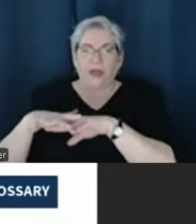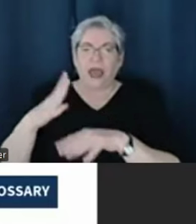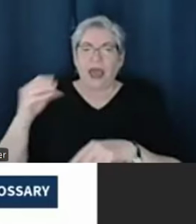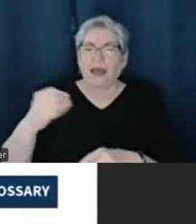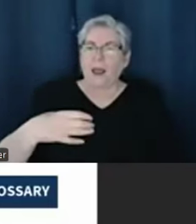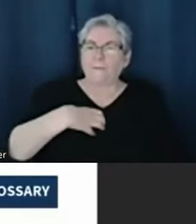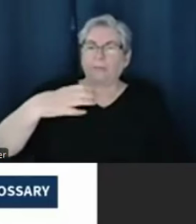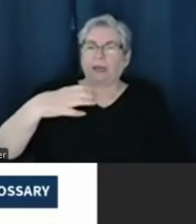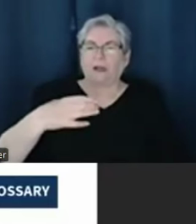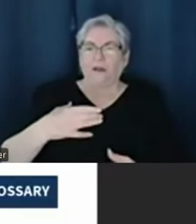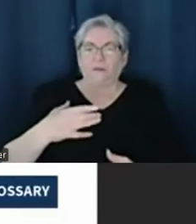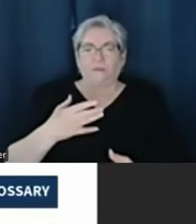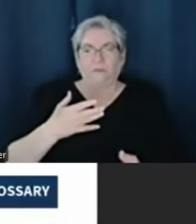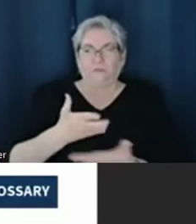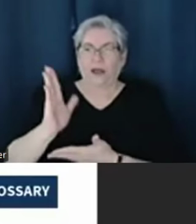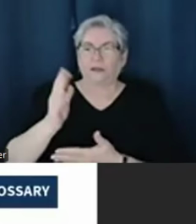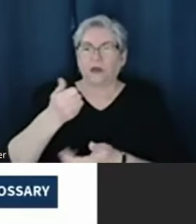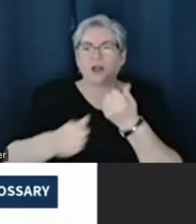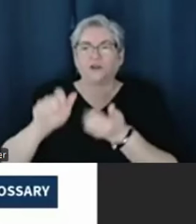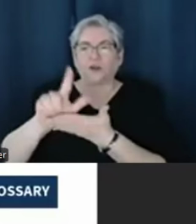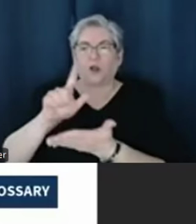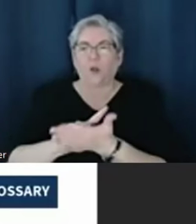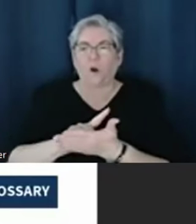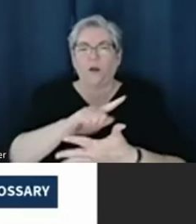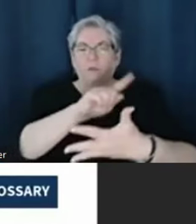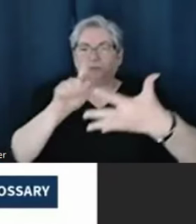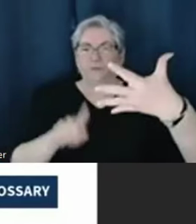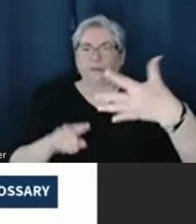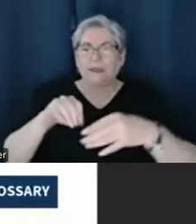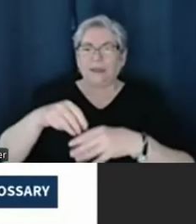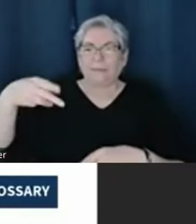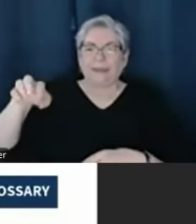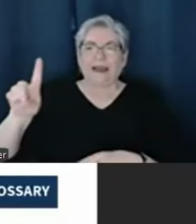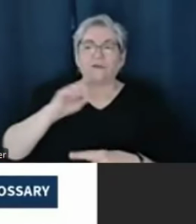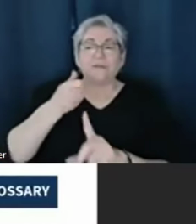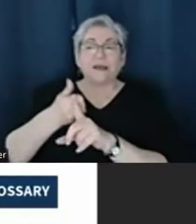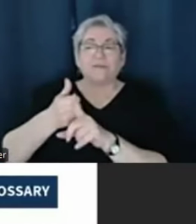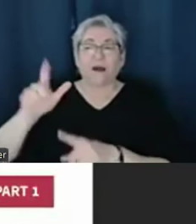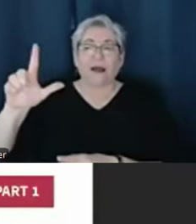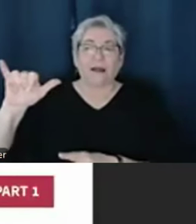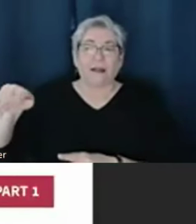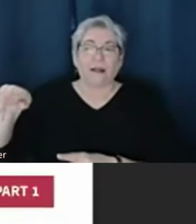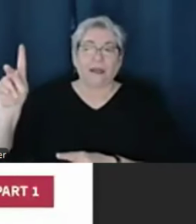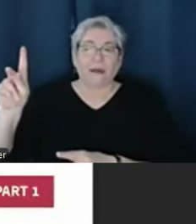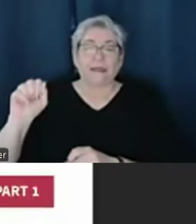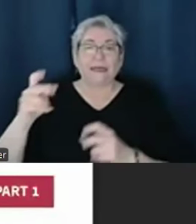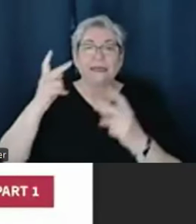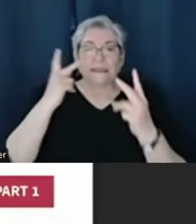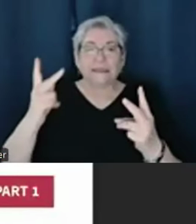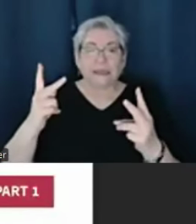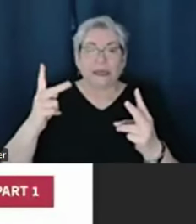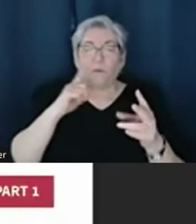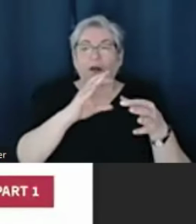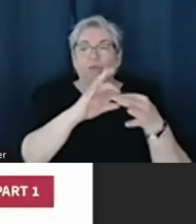VR law. All of these in the PDF are links. You can see that it will go somewhere if you click on